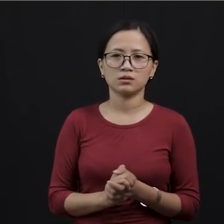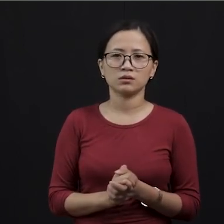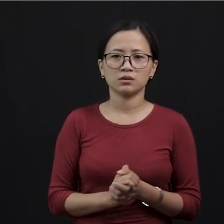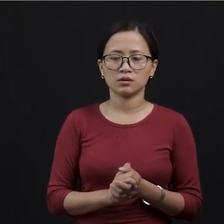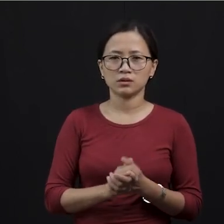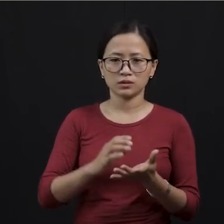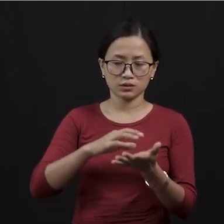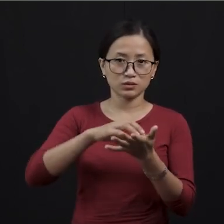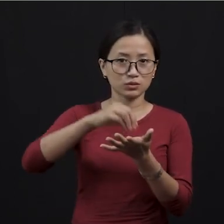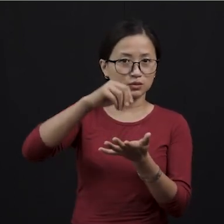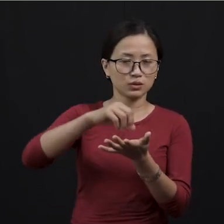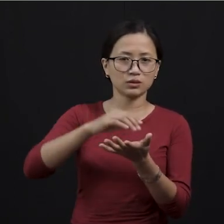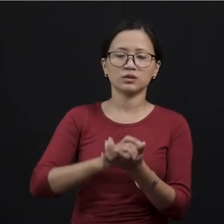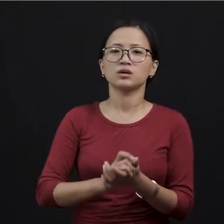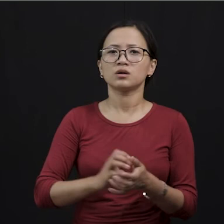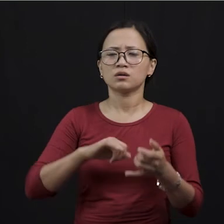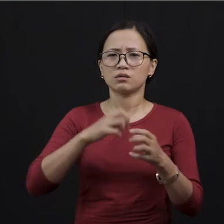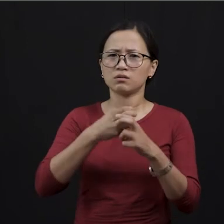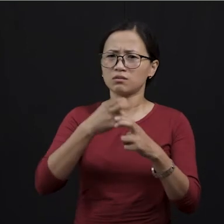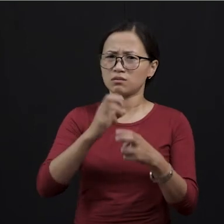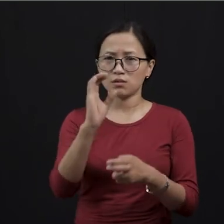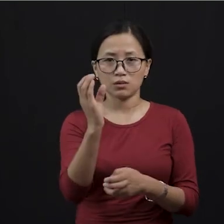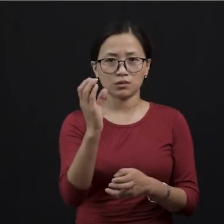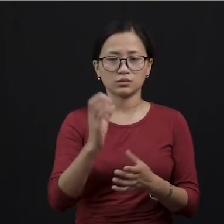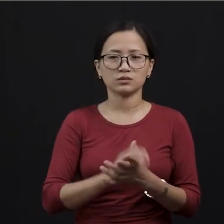Water, soil, rocks,